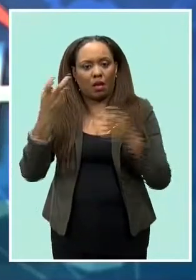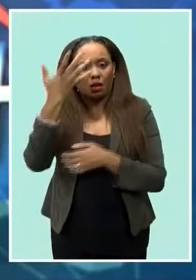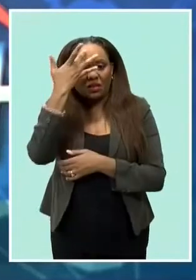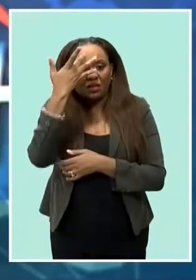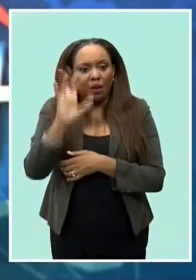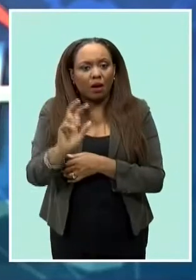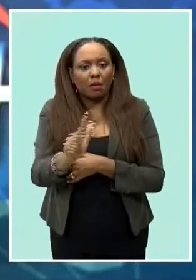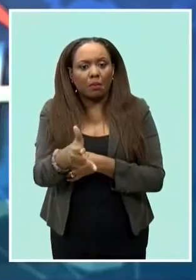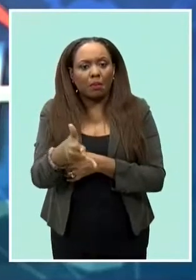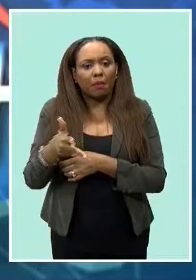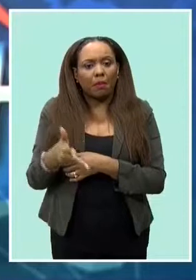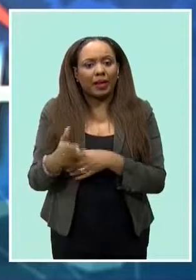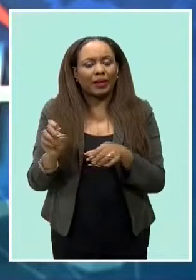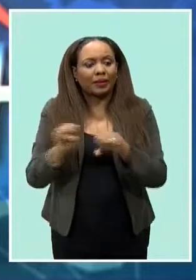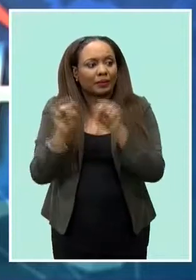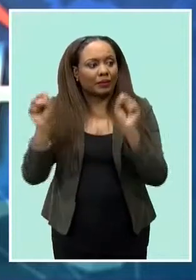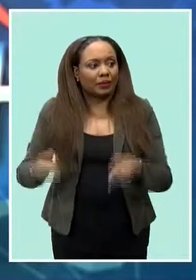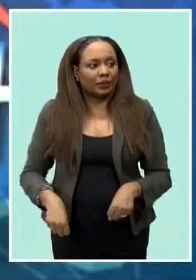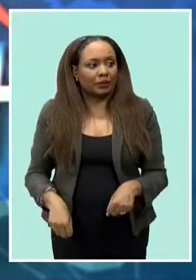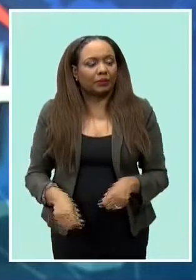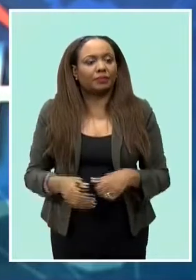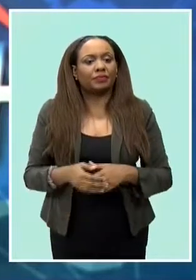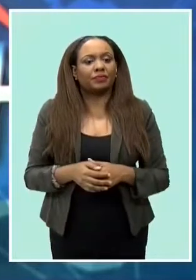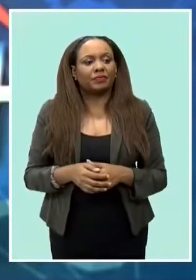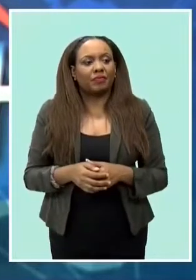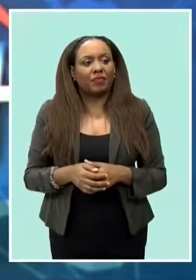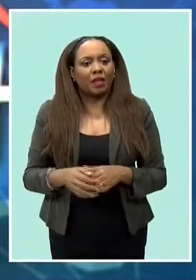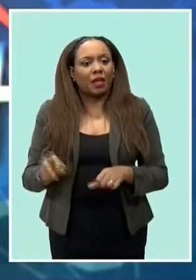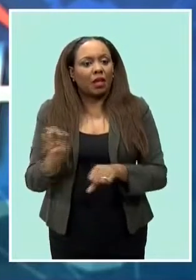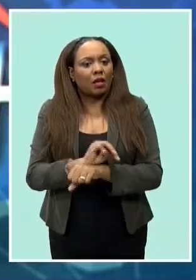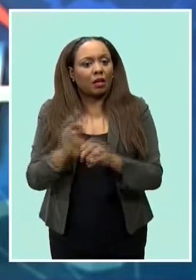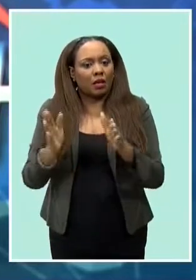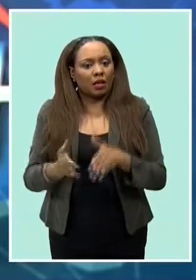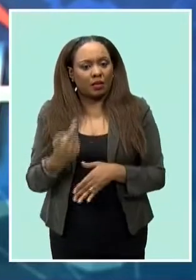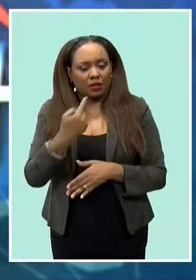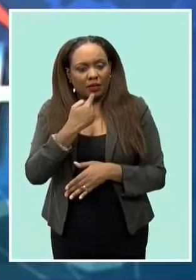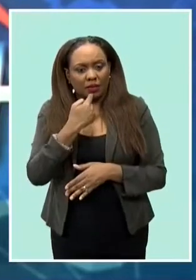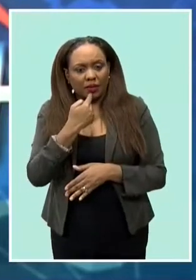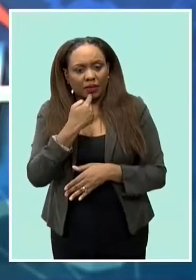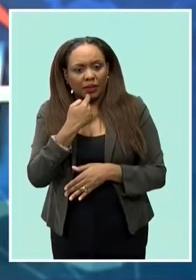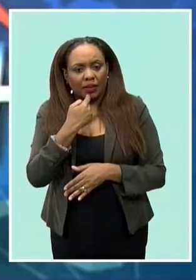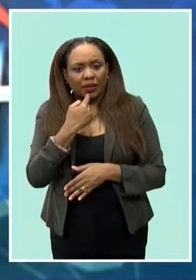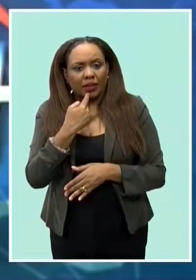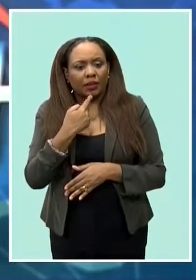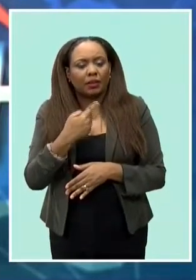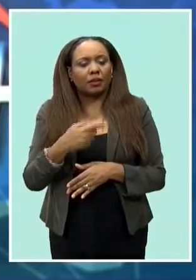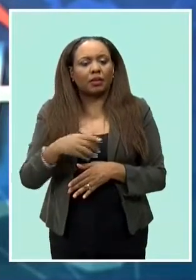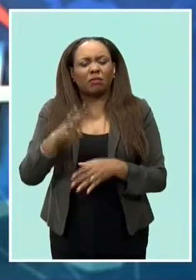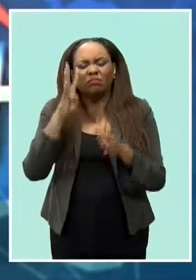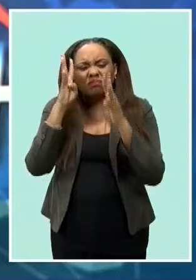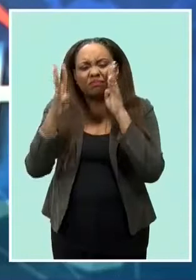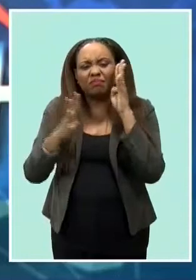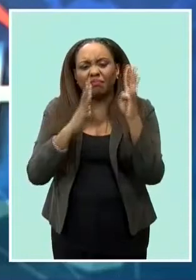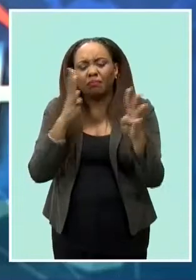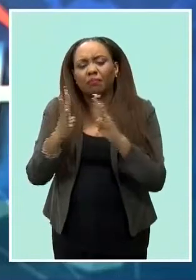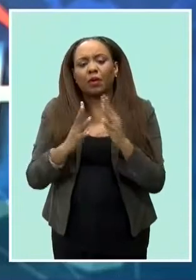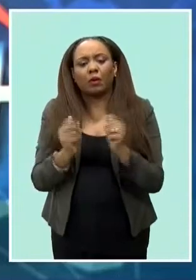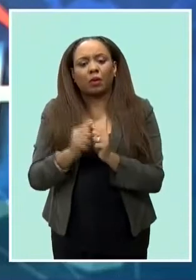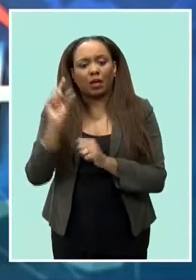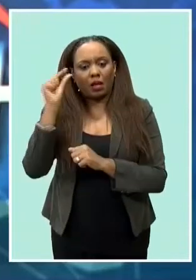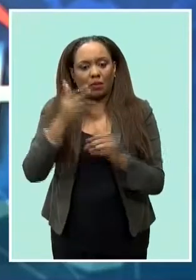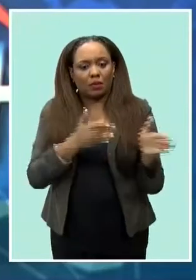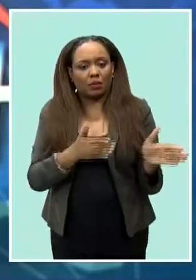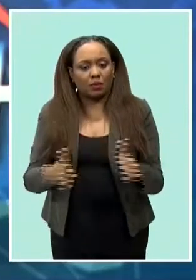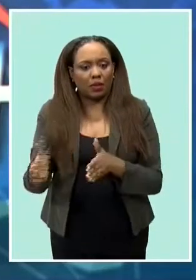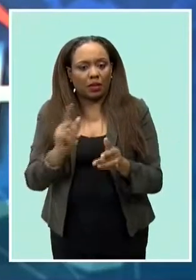streets adjoining Broad Street. Minister of Innovation, Science and Smart Technology Senator Kay McConney explains that the initiative falls under government's